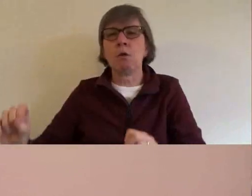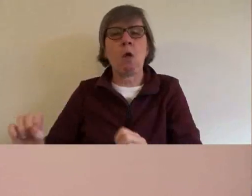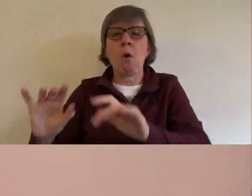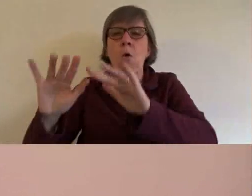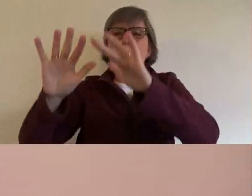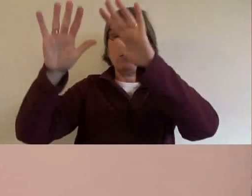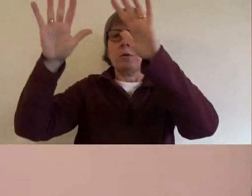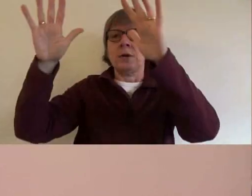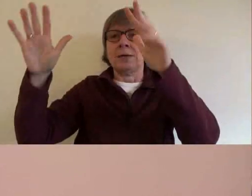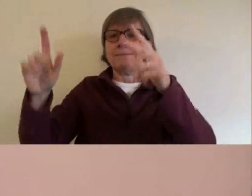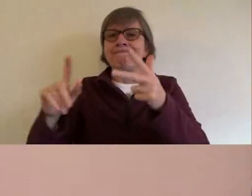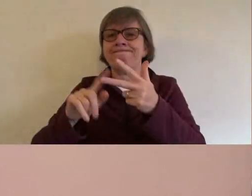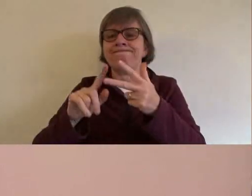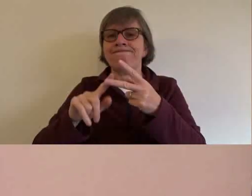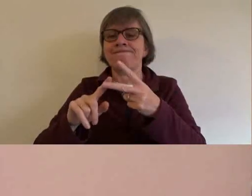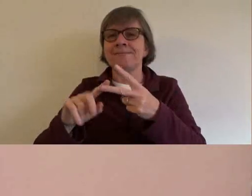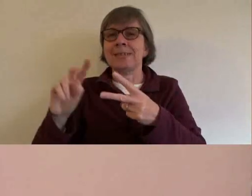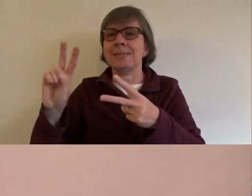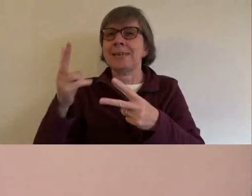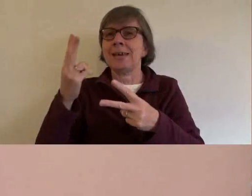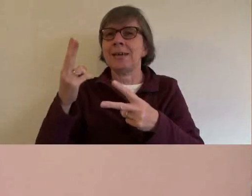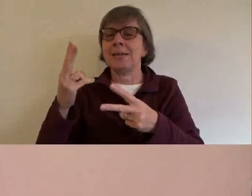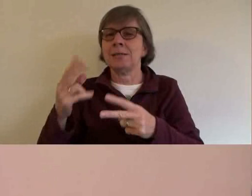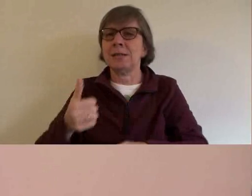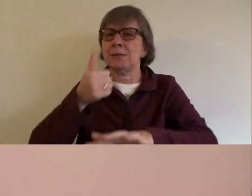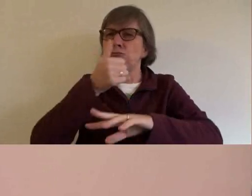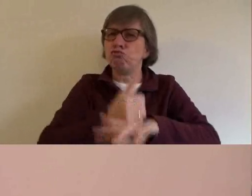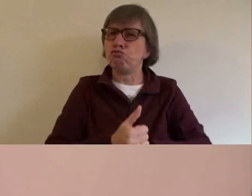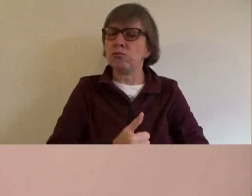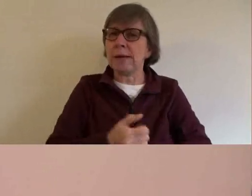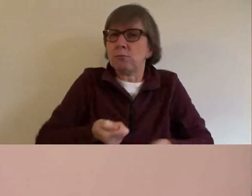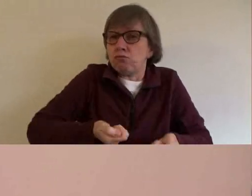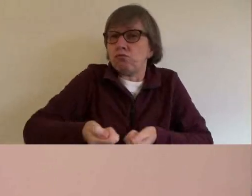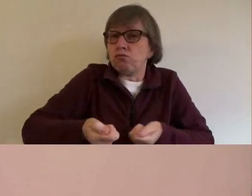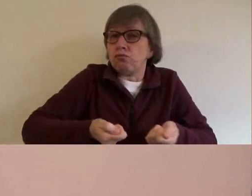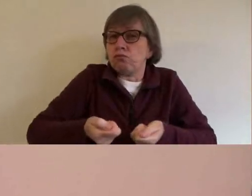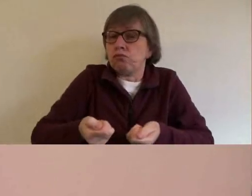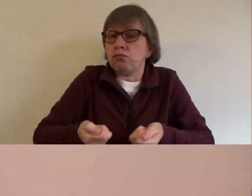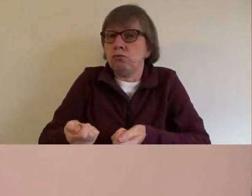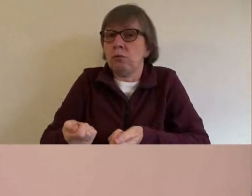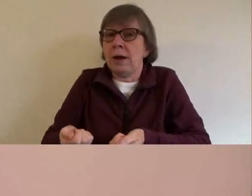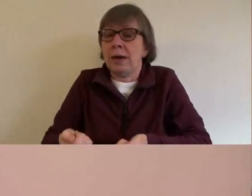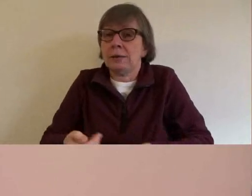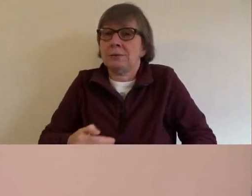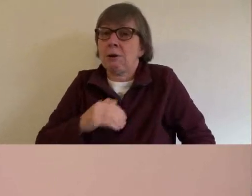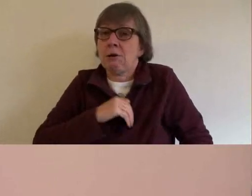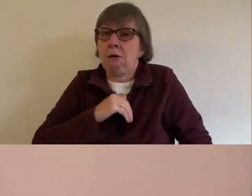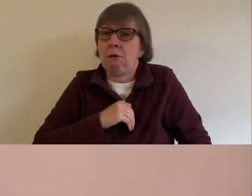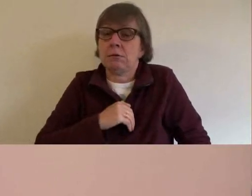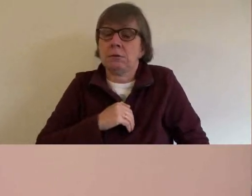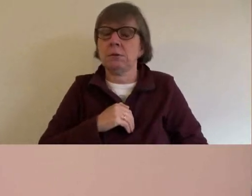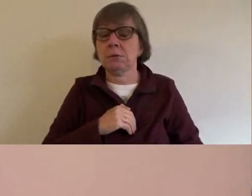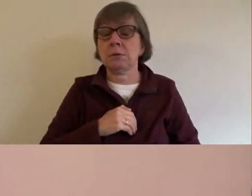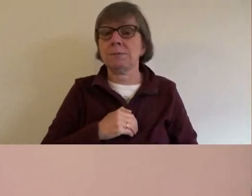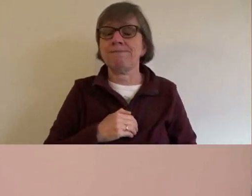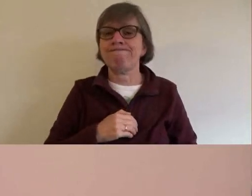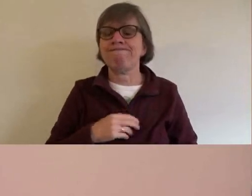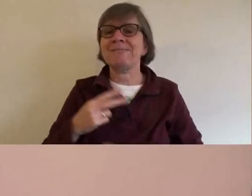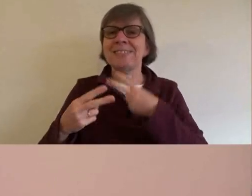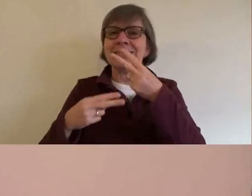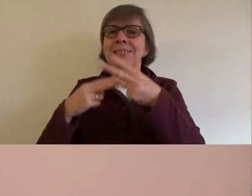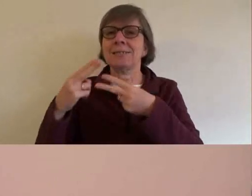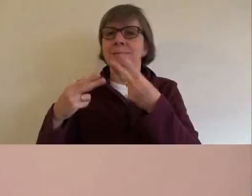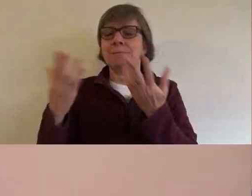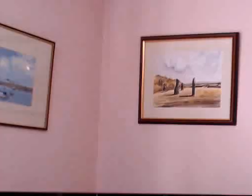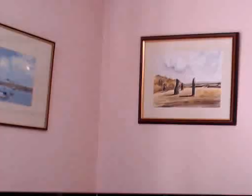And then we're going to follow that by singing, Come Set Your Rule and Reign in Our Hearts Again. Let's